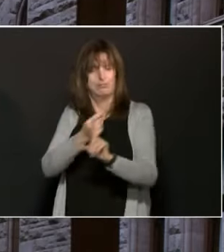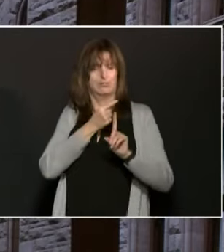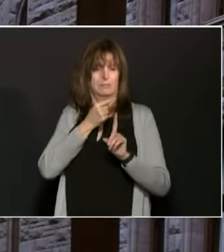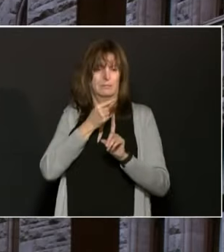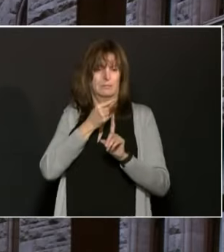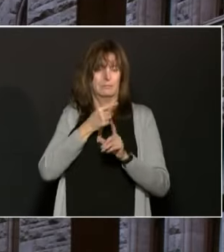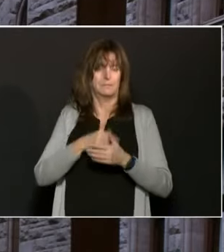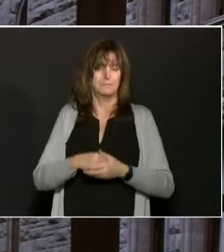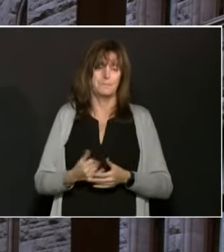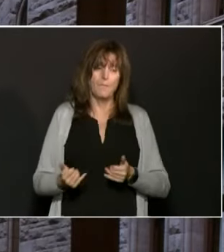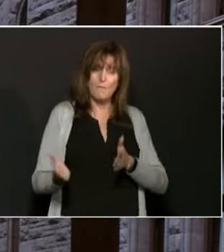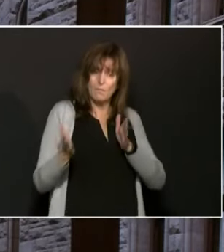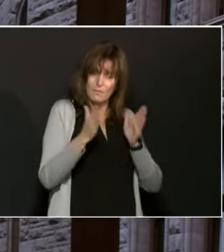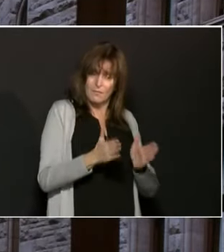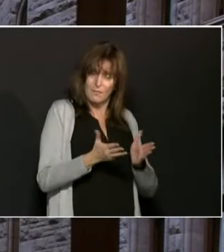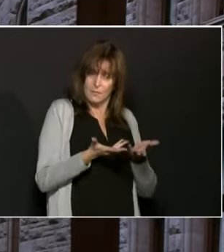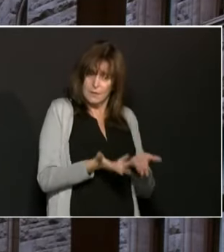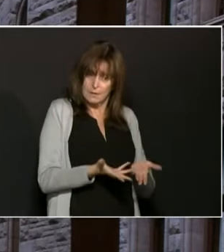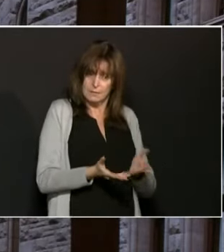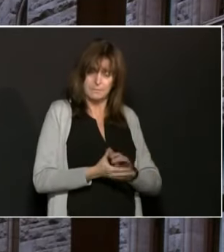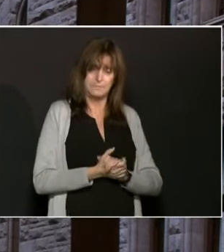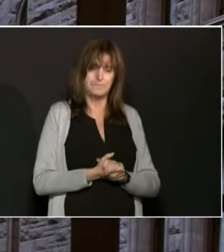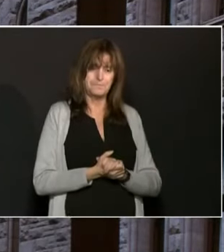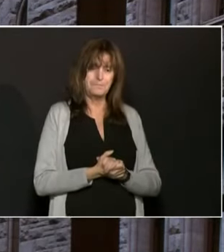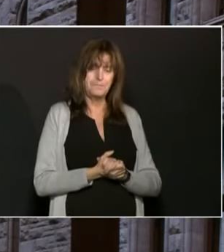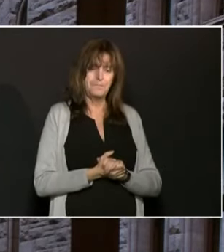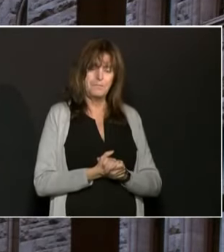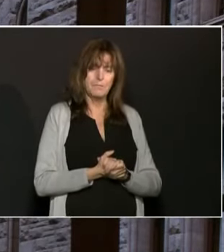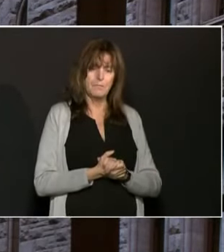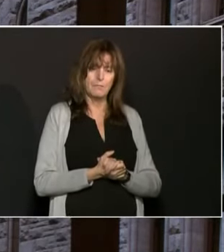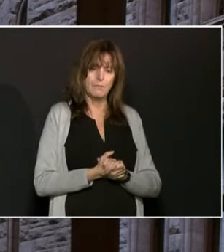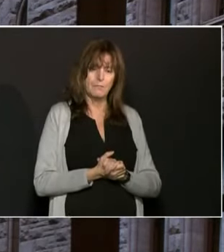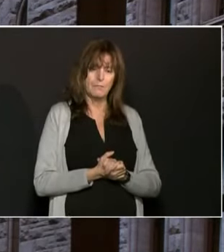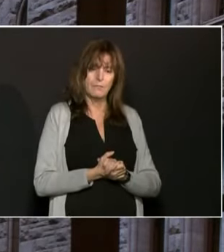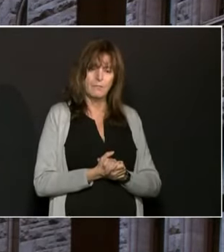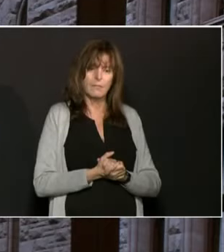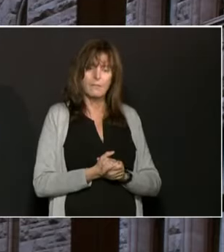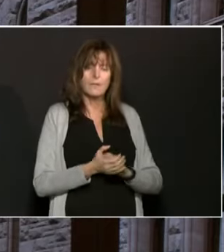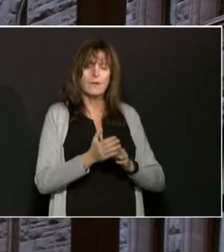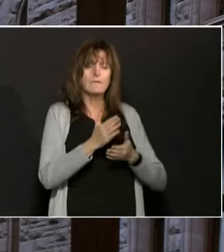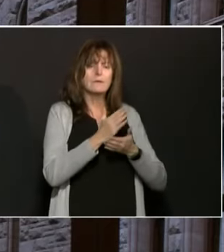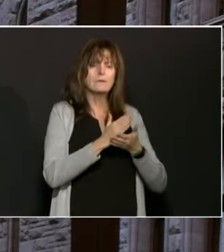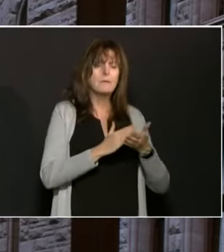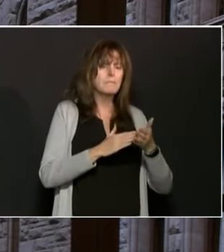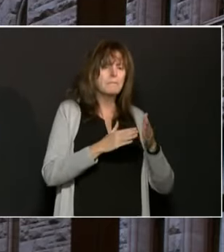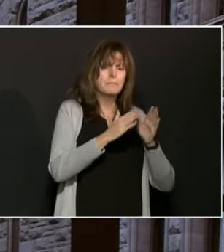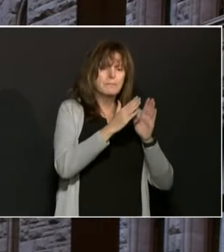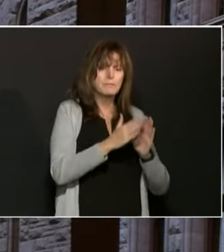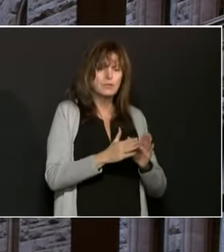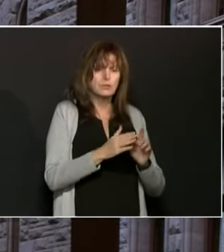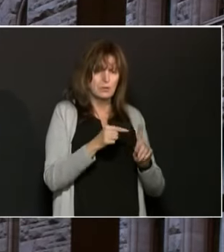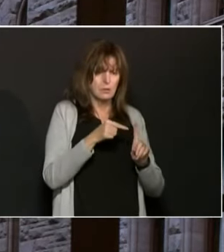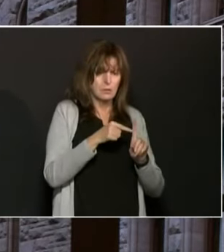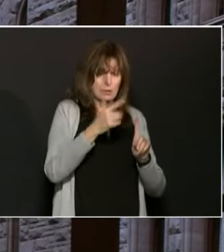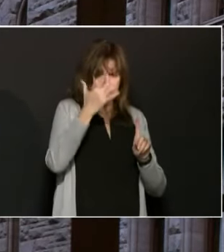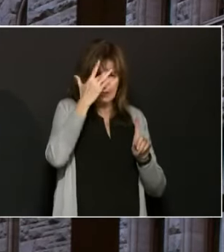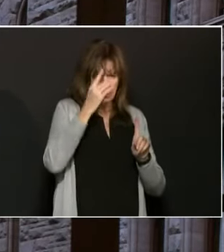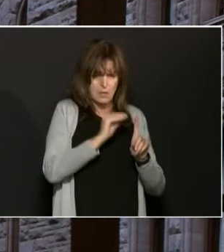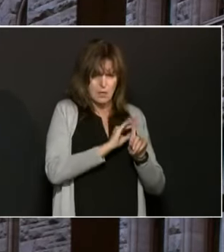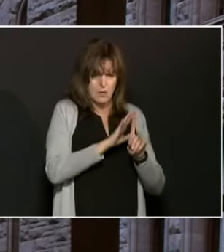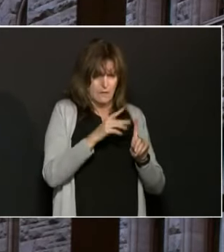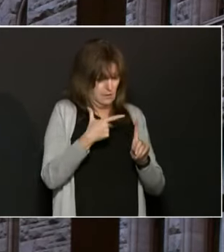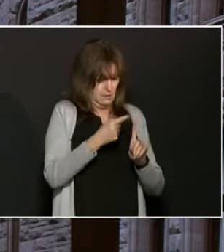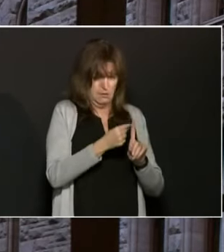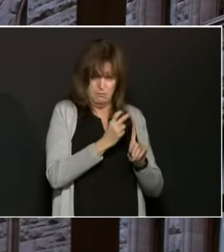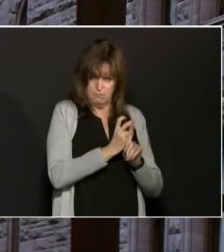The aspect, too, is it's hard to immunize a whole bunch of people who are sick with COVID at the same time. We would rather have it with people being at